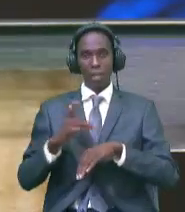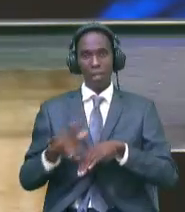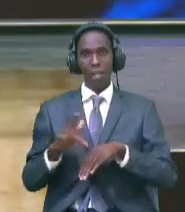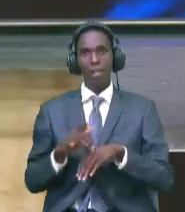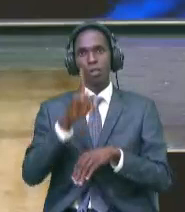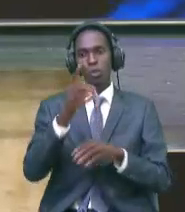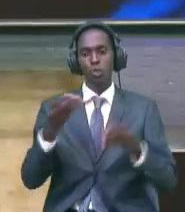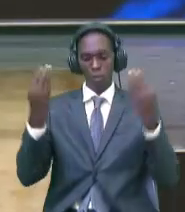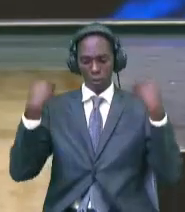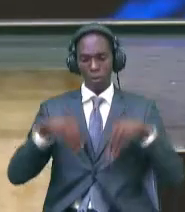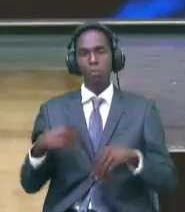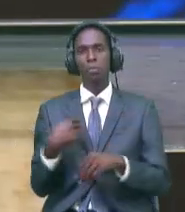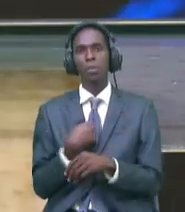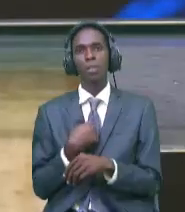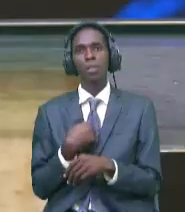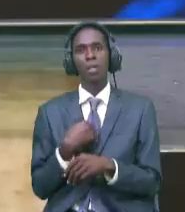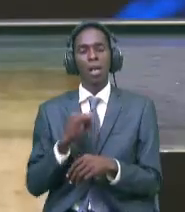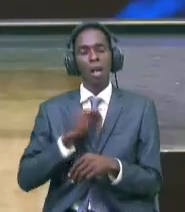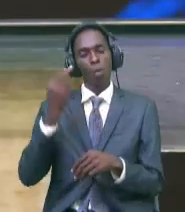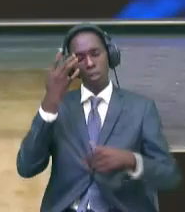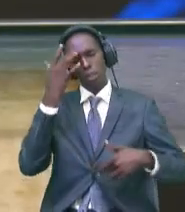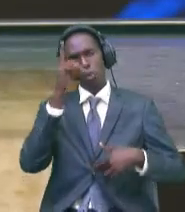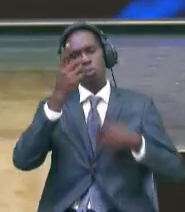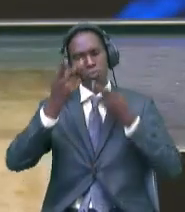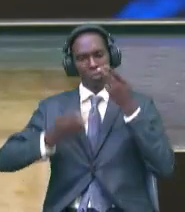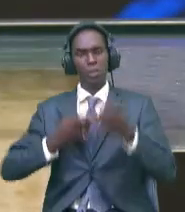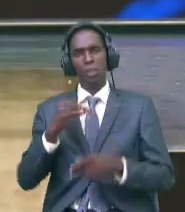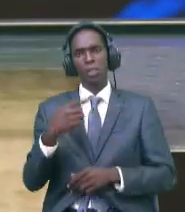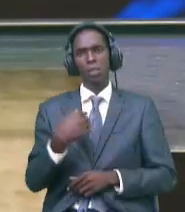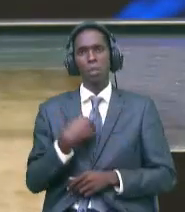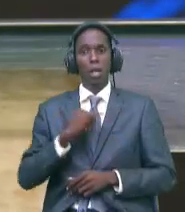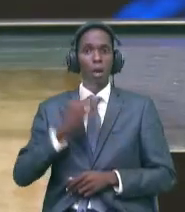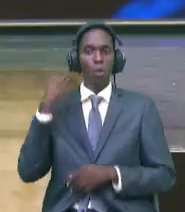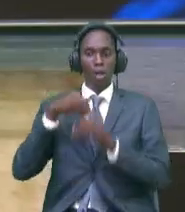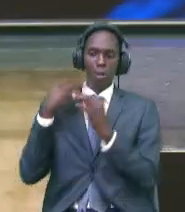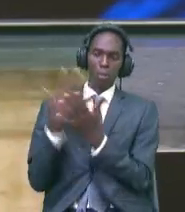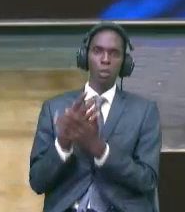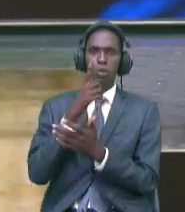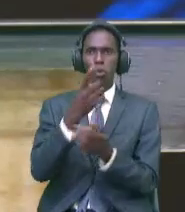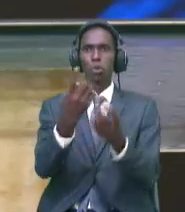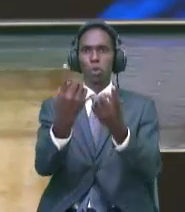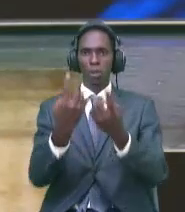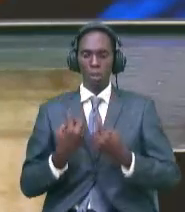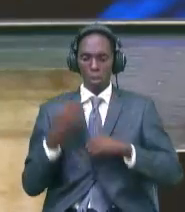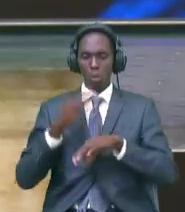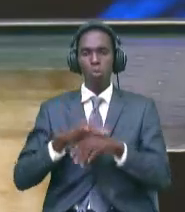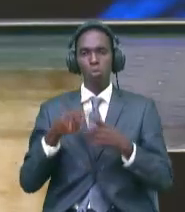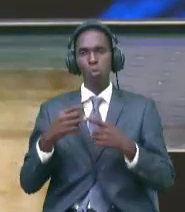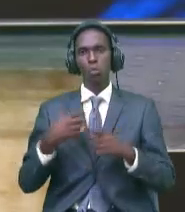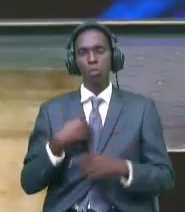and ye clothed me. I was sick, and ye visited me. I was in prison, and ye came unto me.